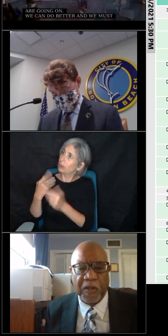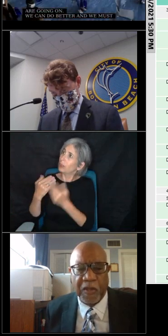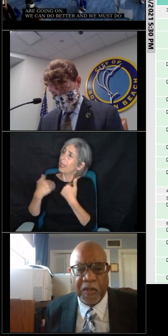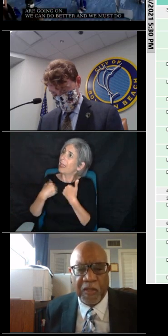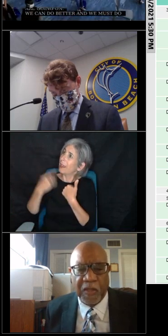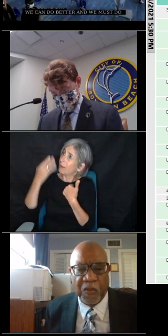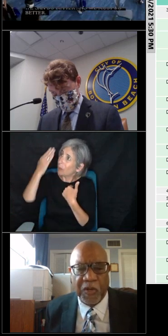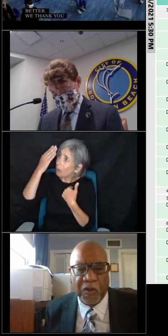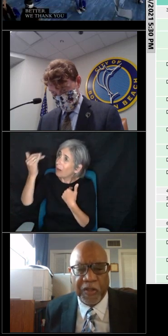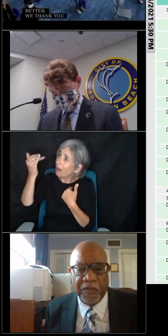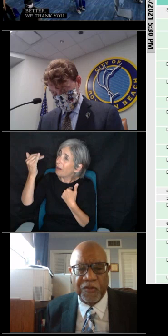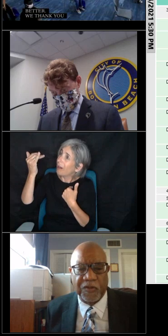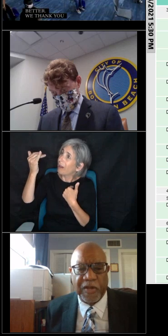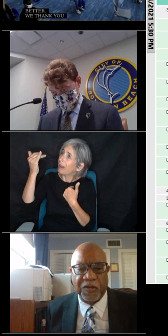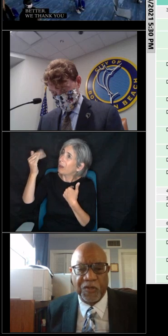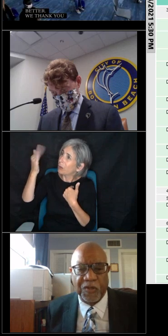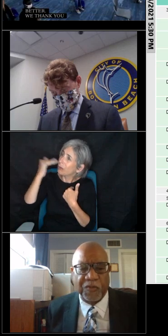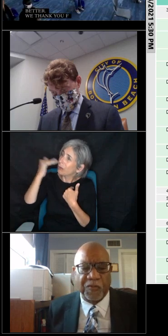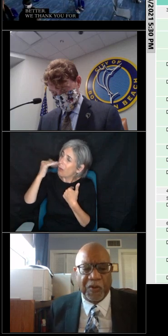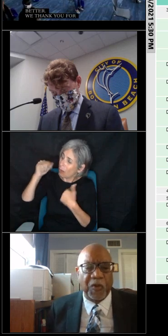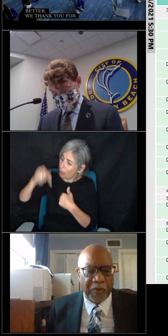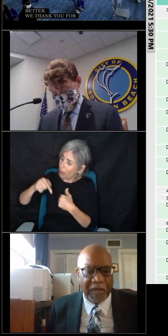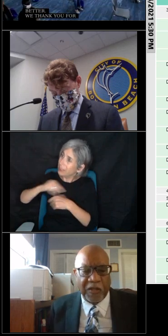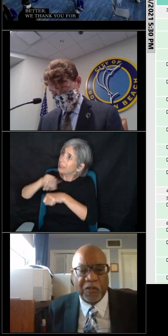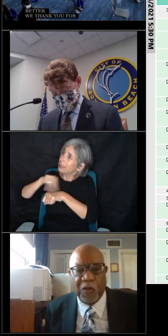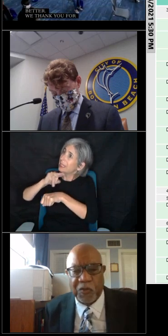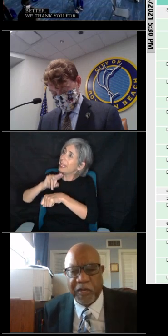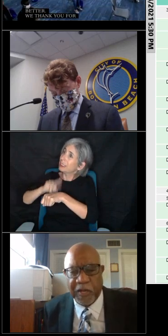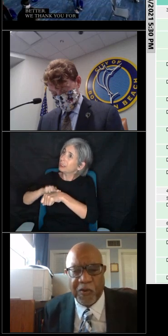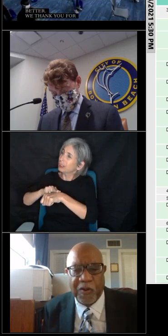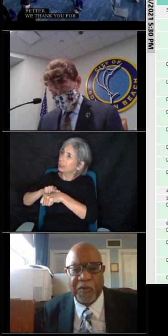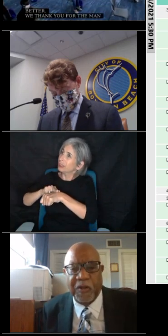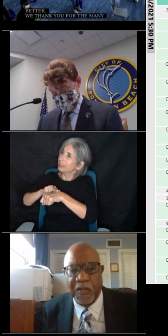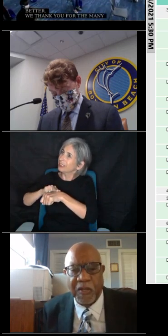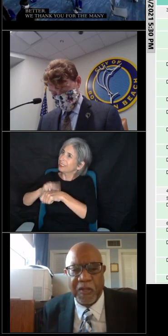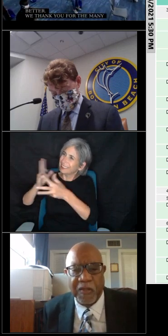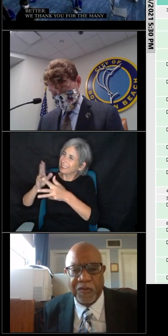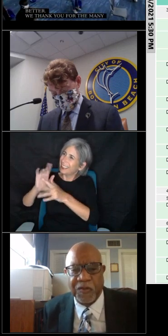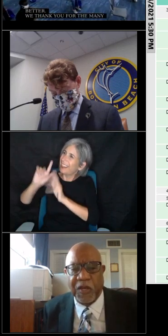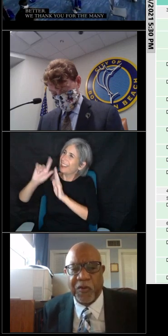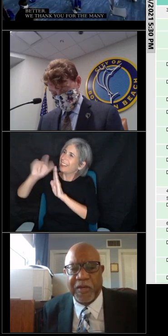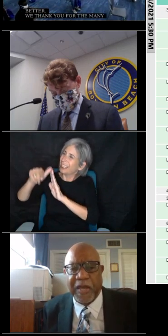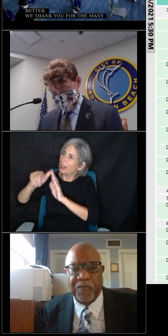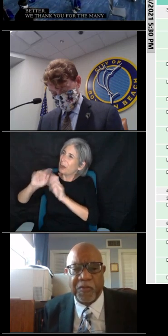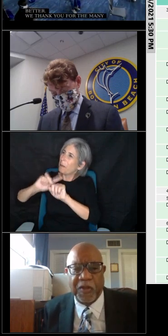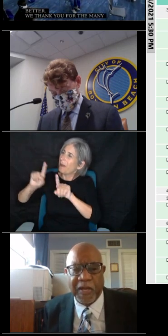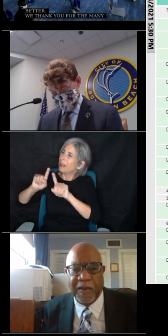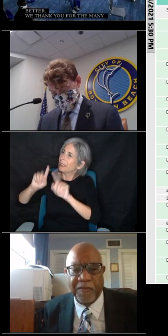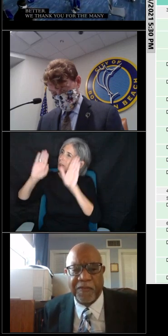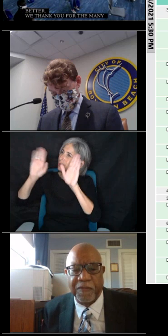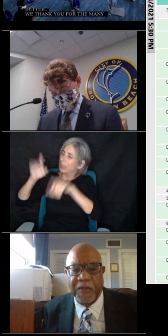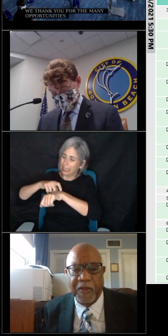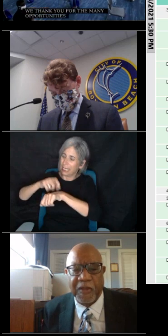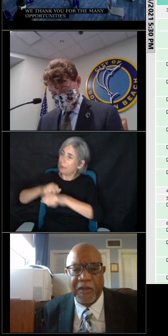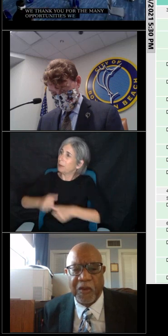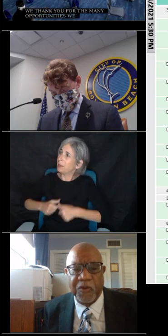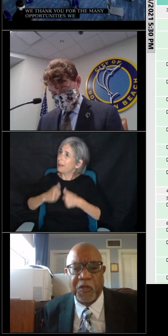for. We know that this is national, well, we will get into those later on, but this is a great time to be